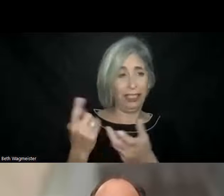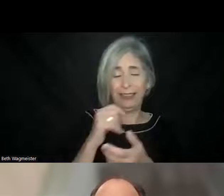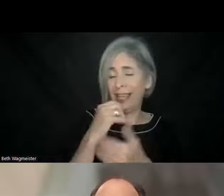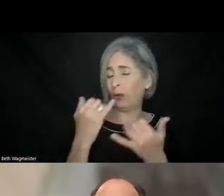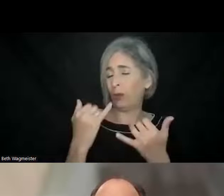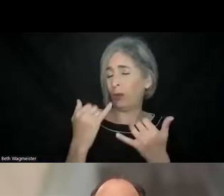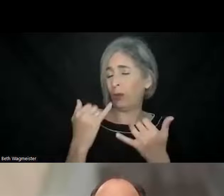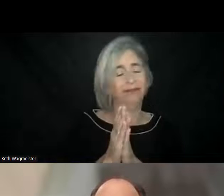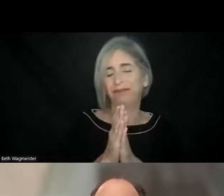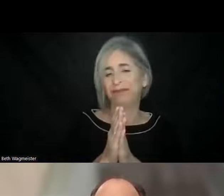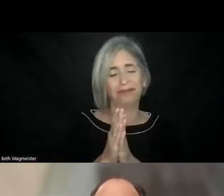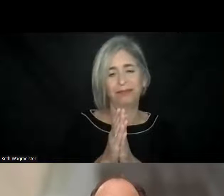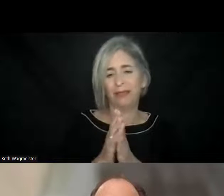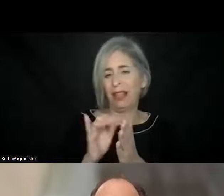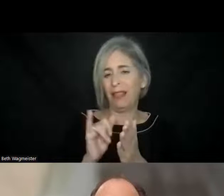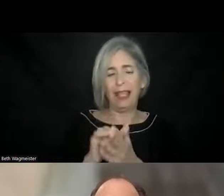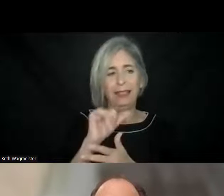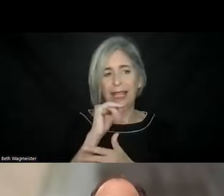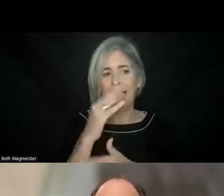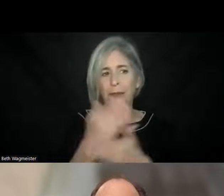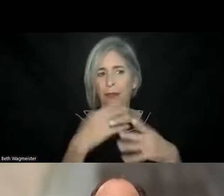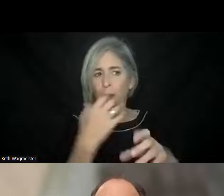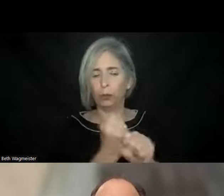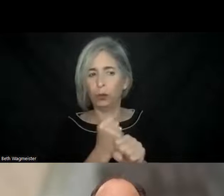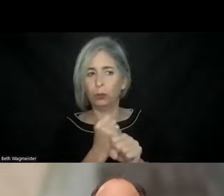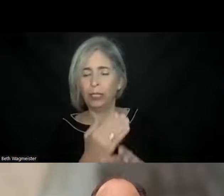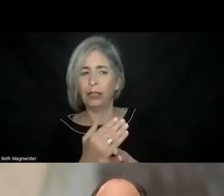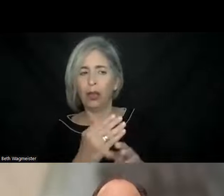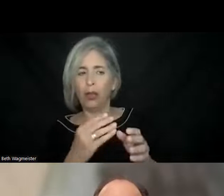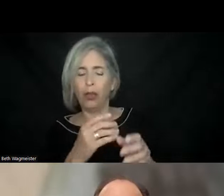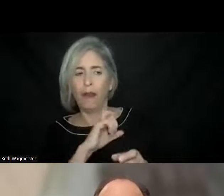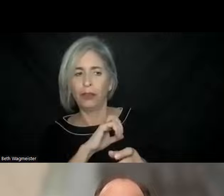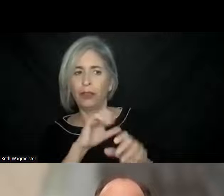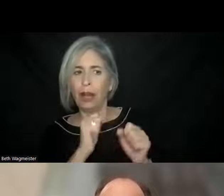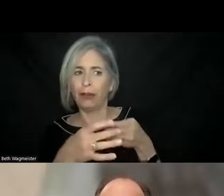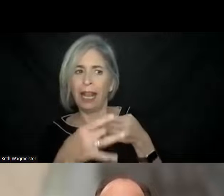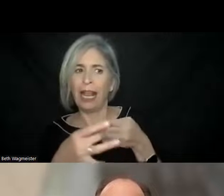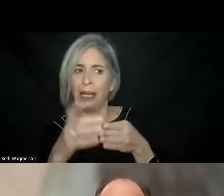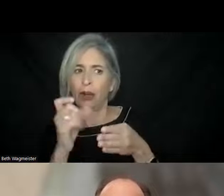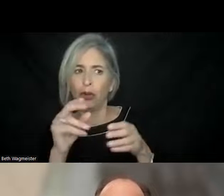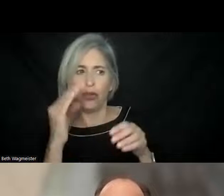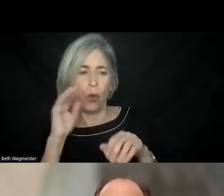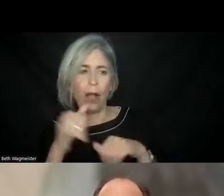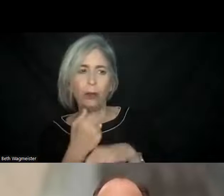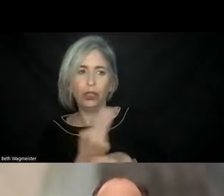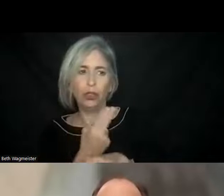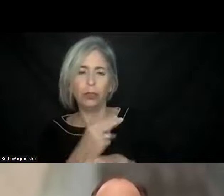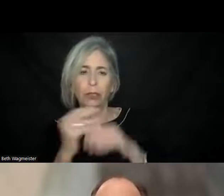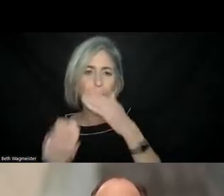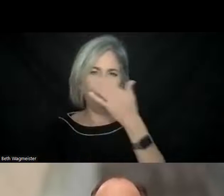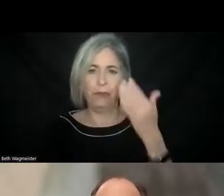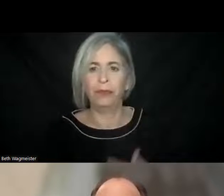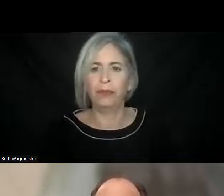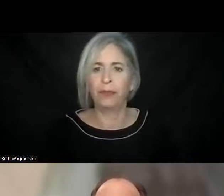relevant. But that's not something the procurement officers are even guided on how to use. So, Loic, I know you and